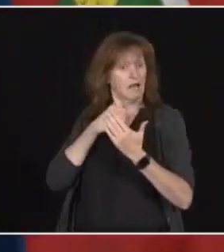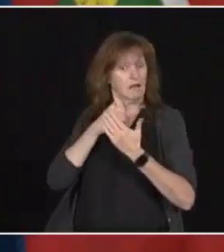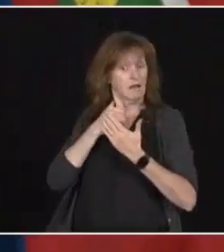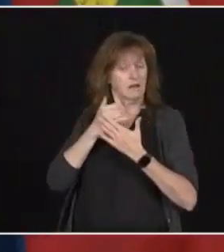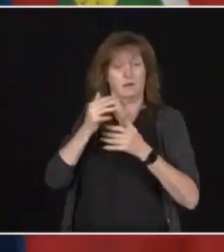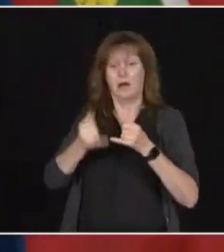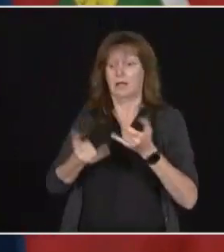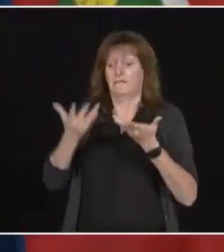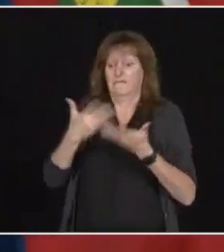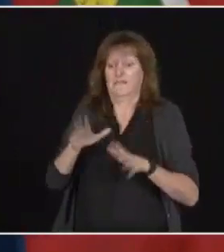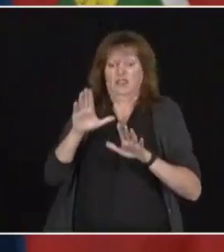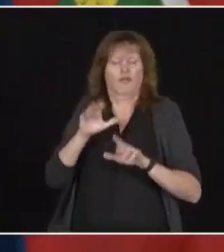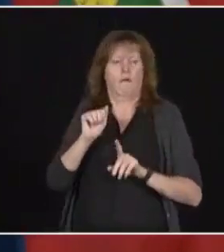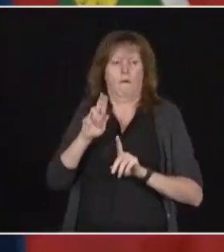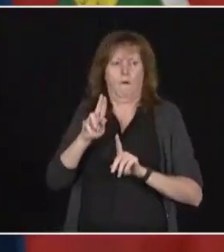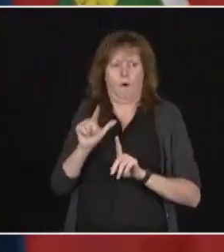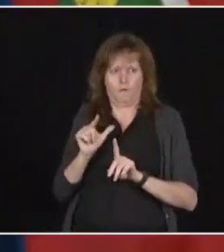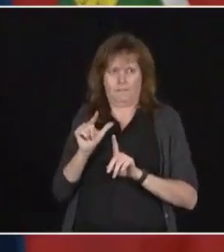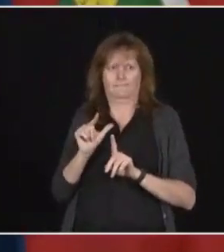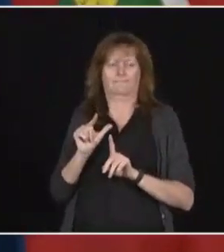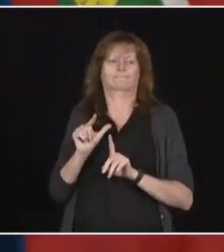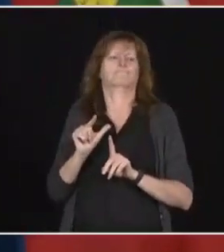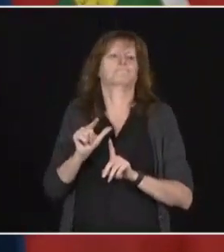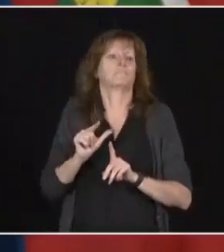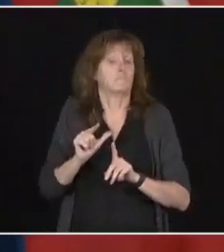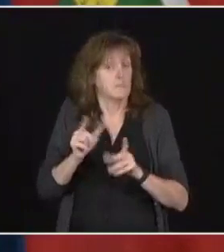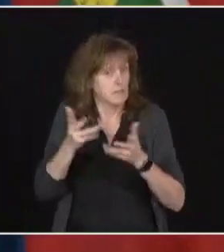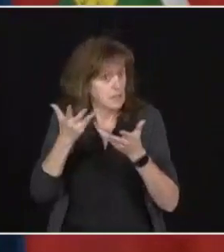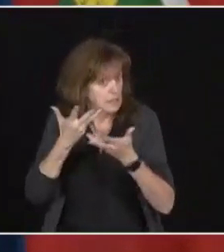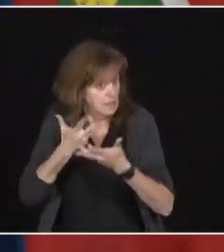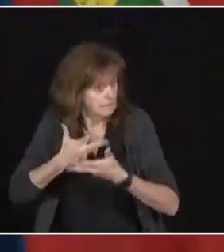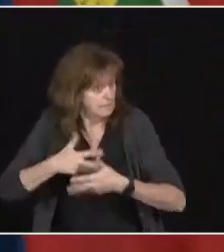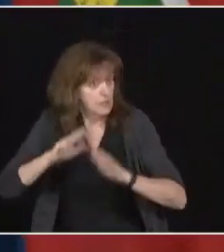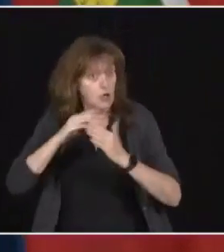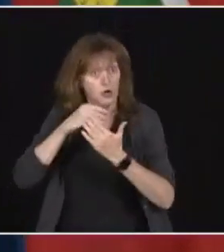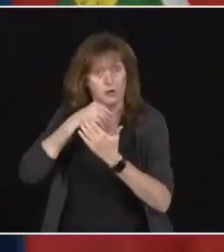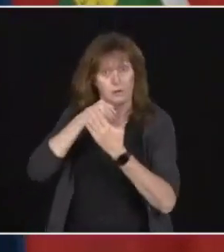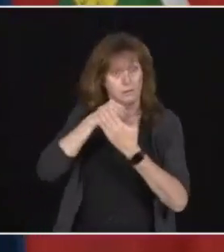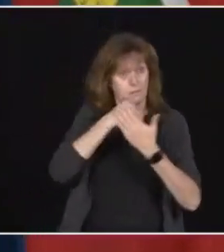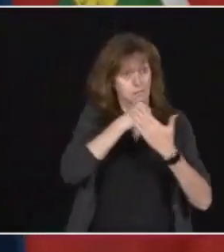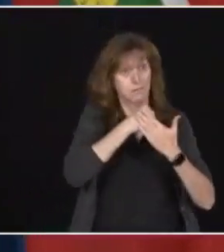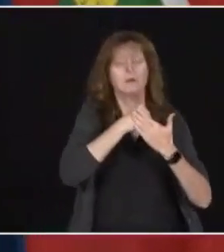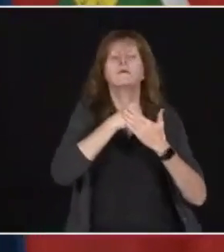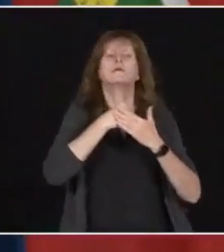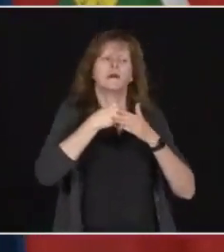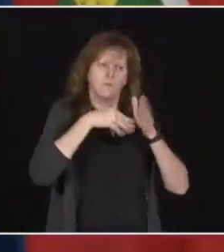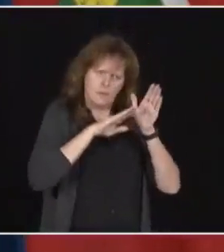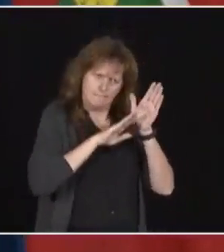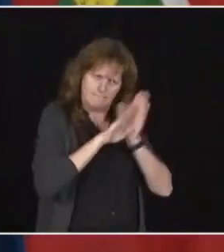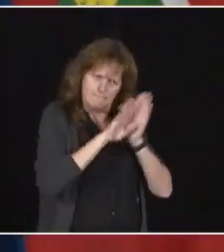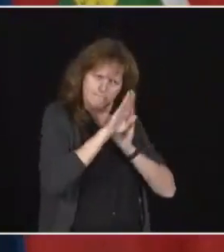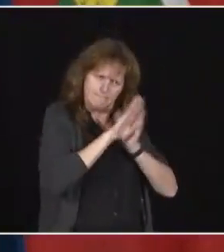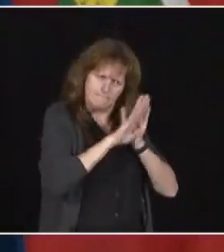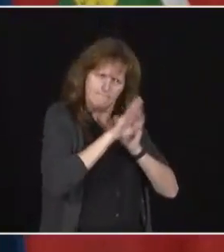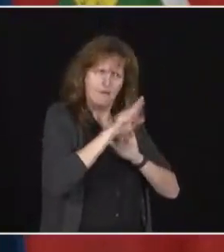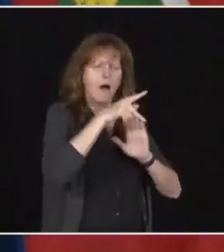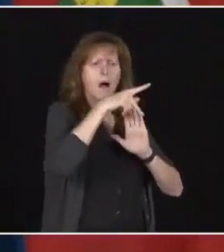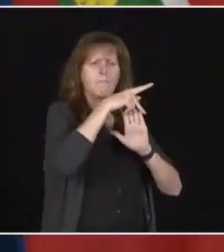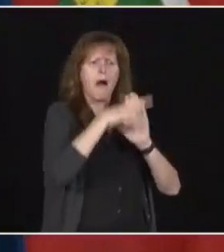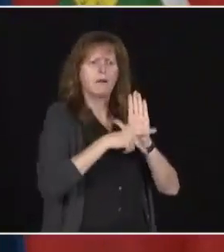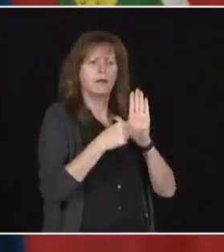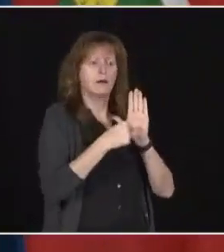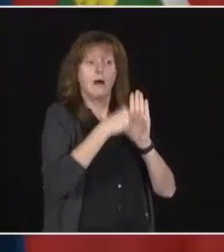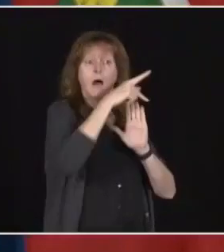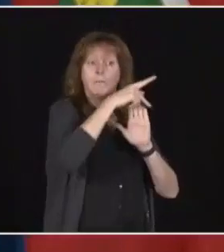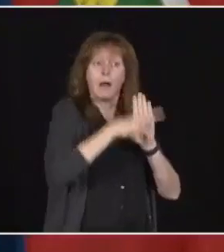to reveal the results of our consultation and complete some of our policies that we believe will help transform our